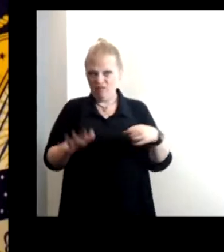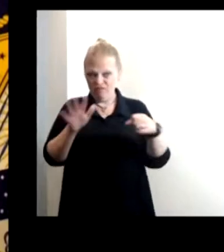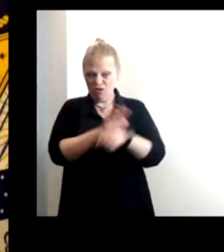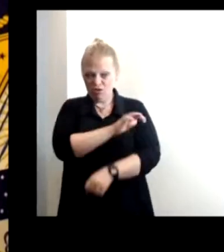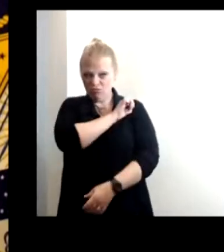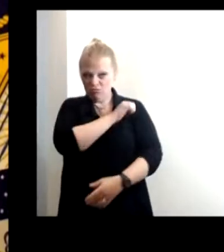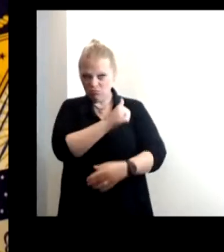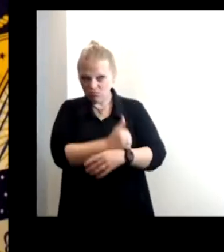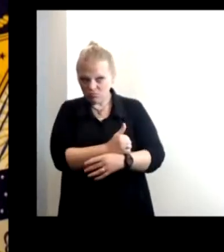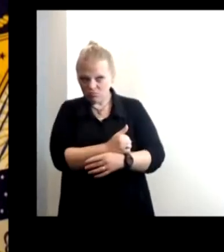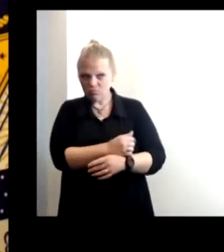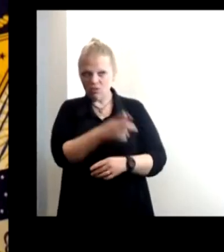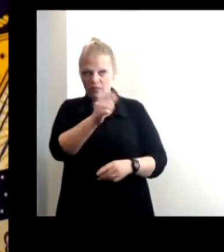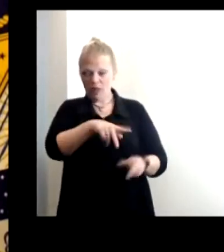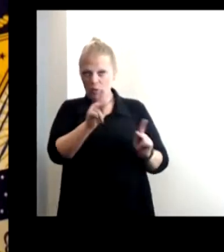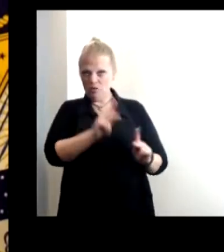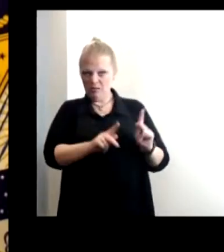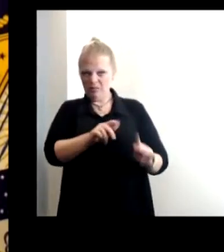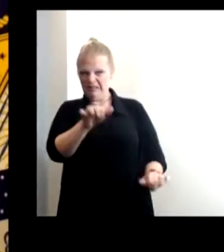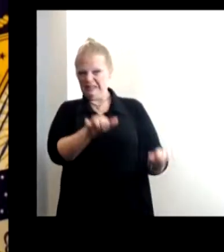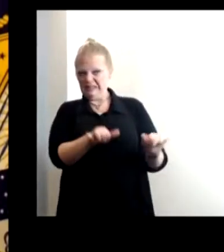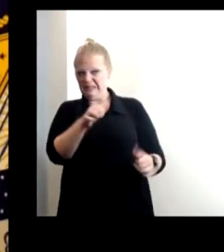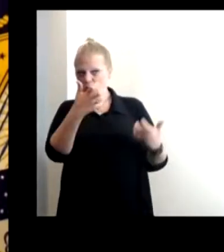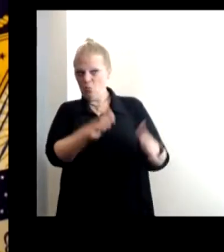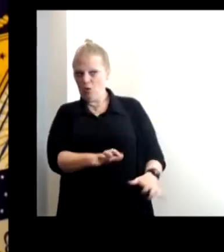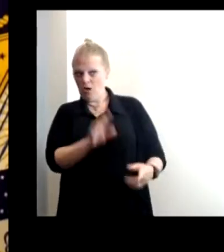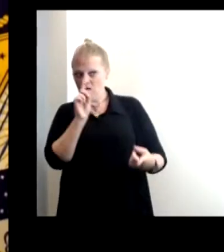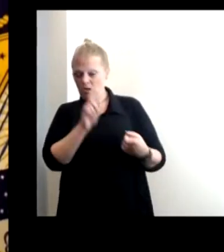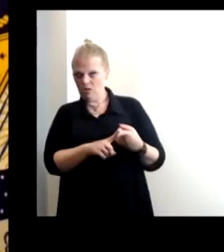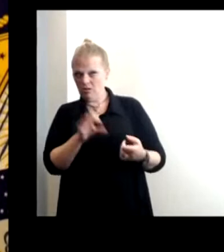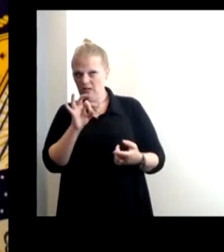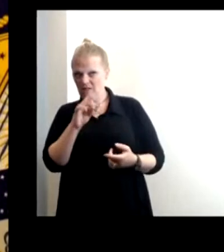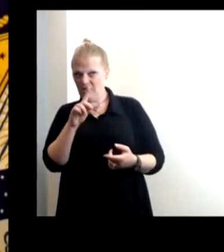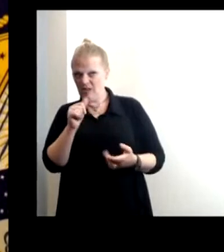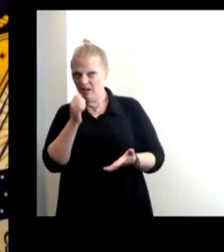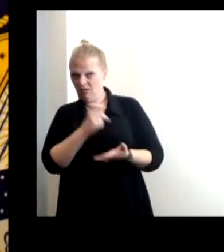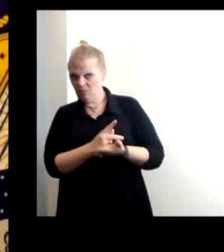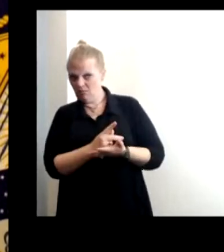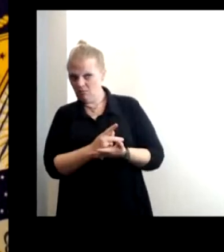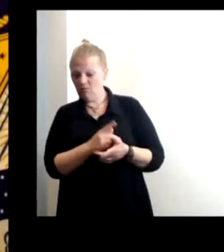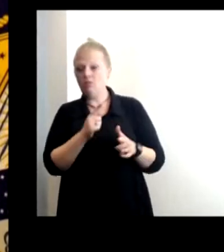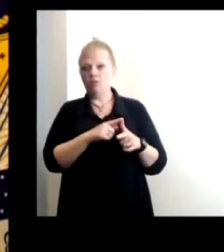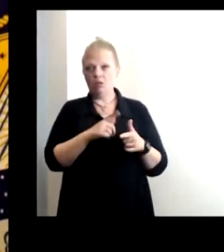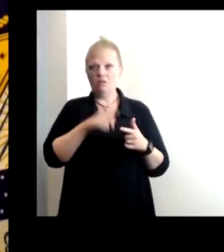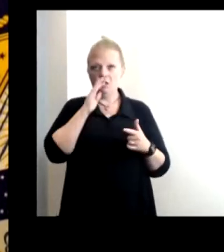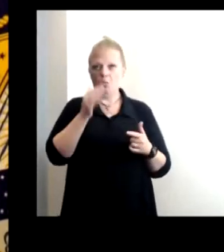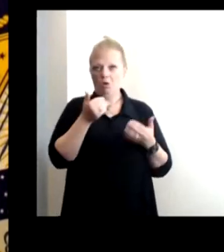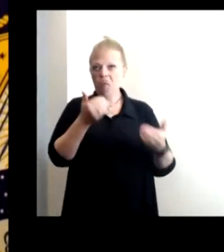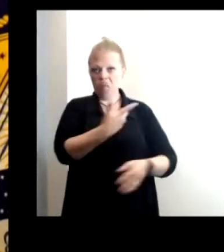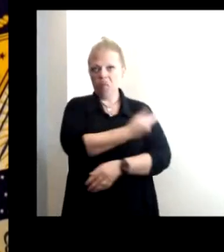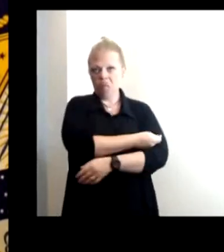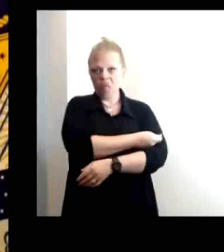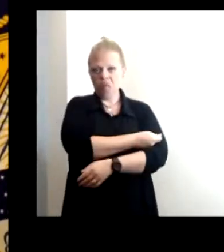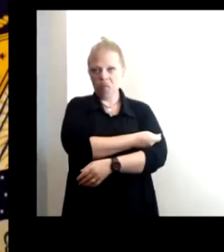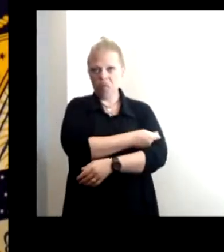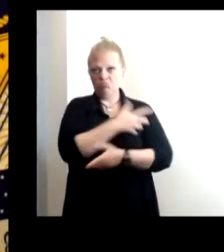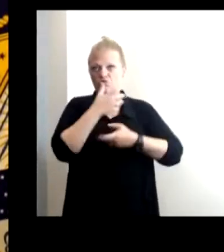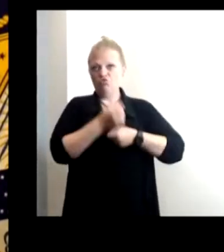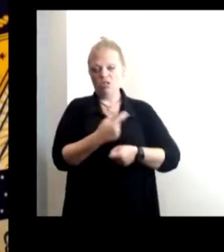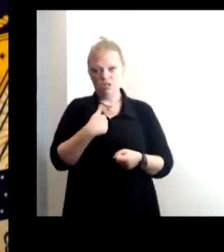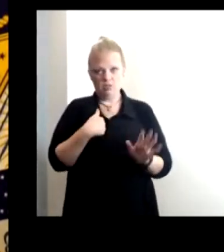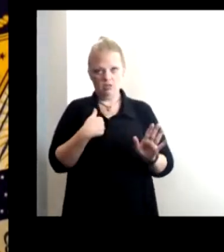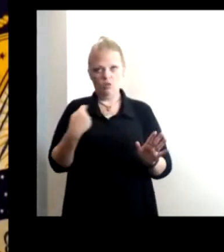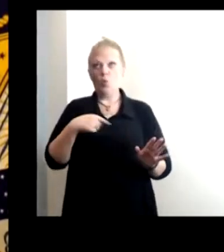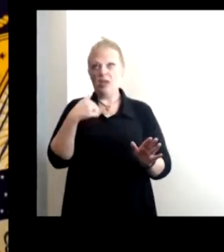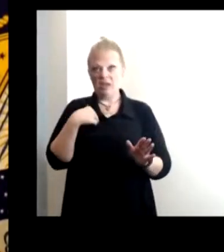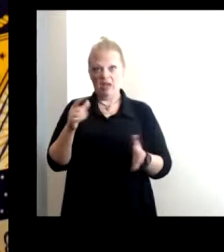provided, those individuals who are hesitant, who didn't want to do it till they got full authorization, we'll go out and get vaccinated, and trust me, we got